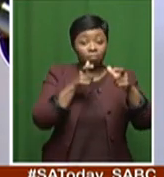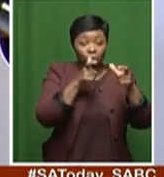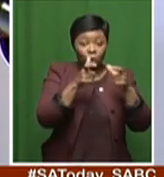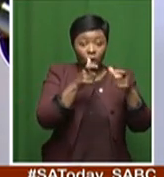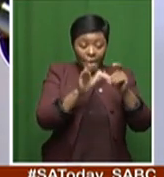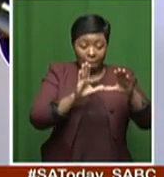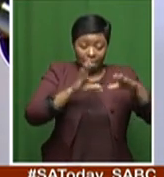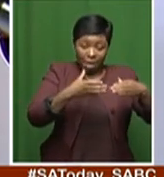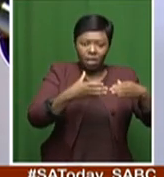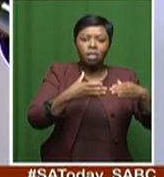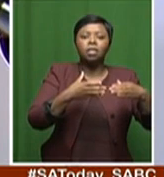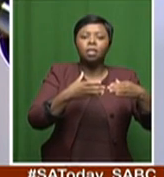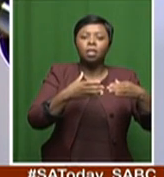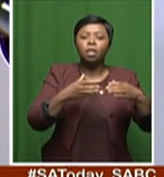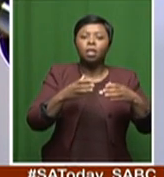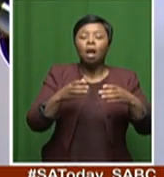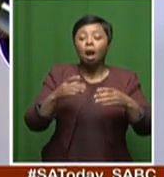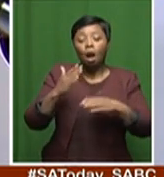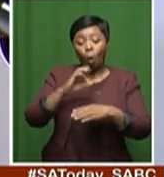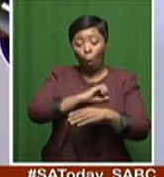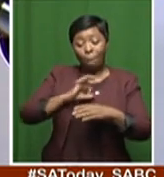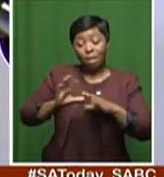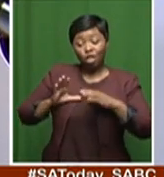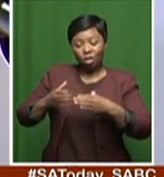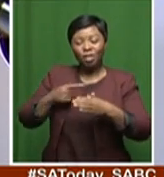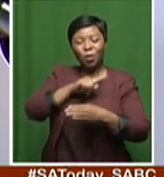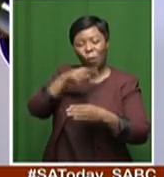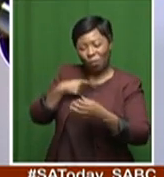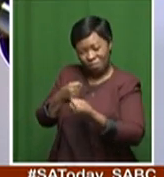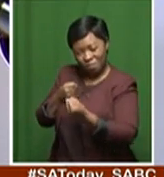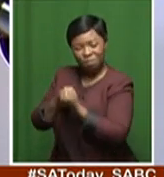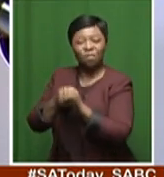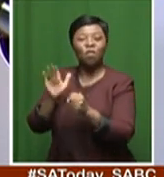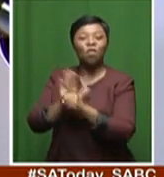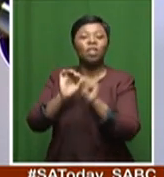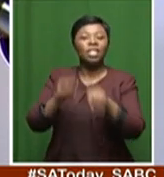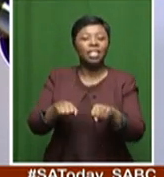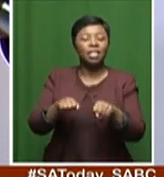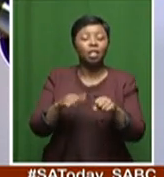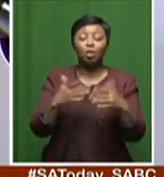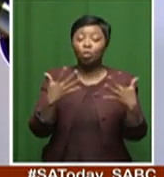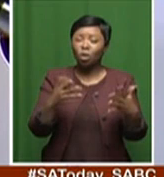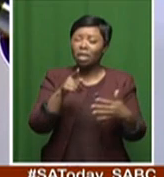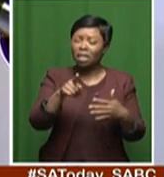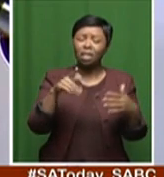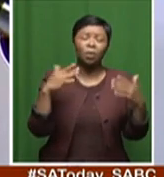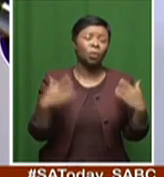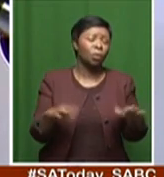work of the commission. So I think that it's very important, and